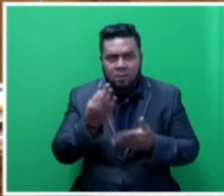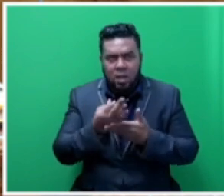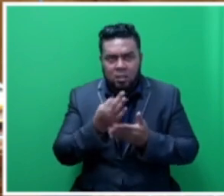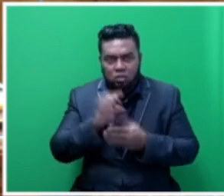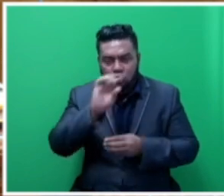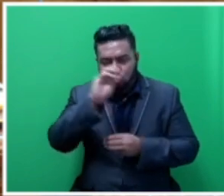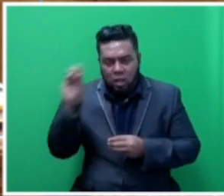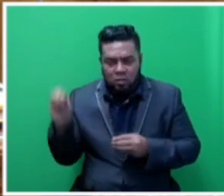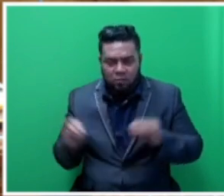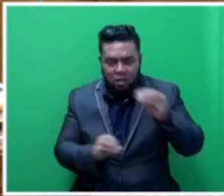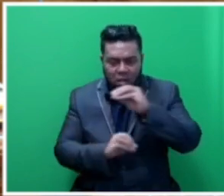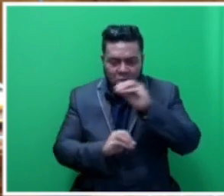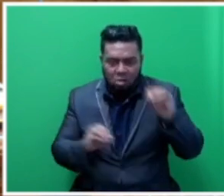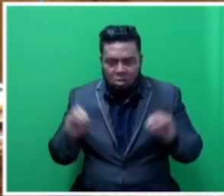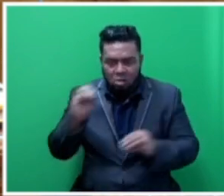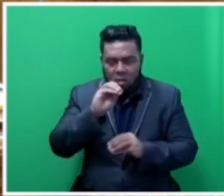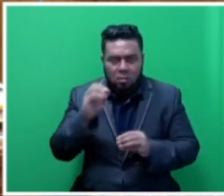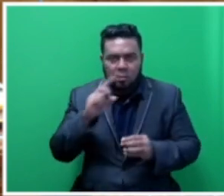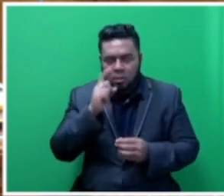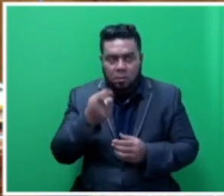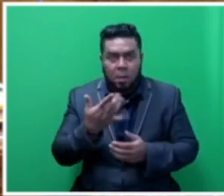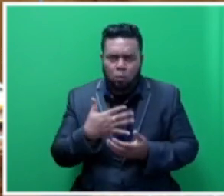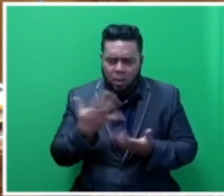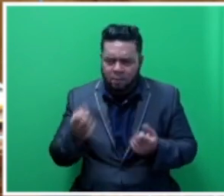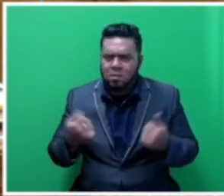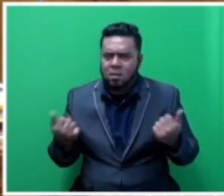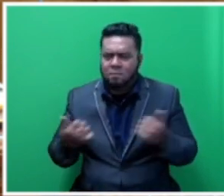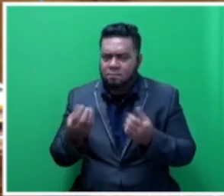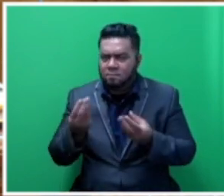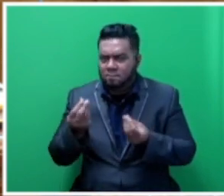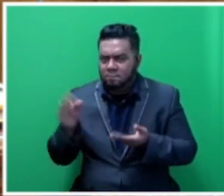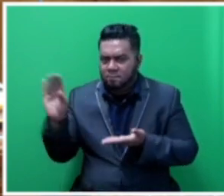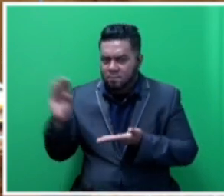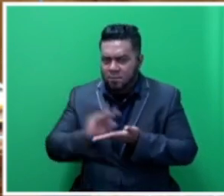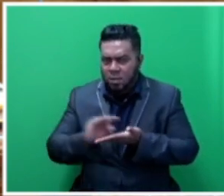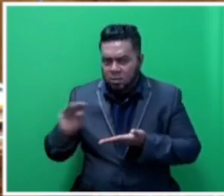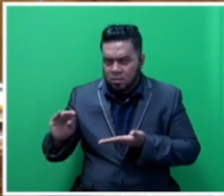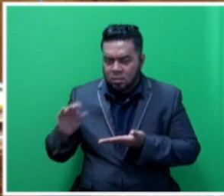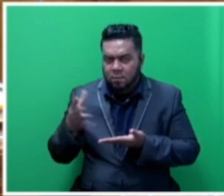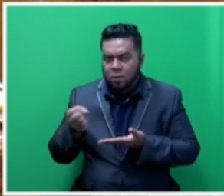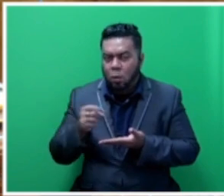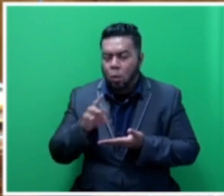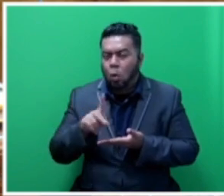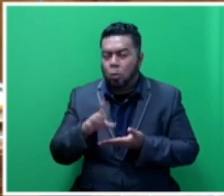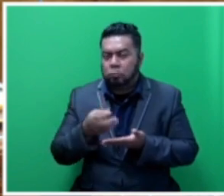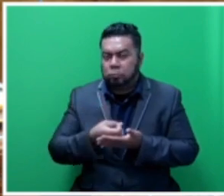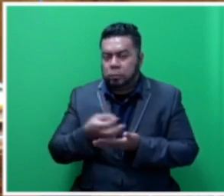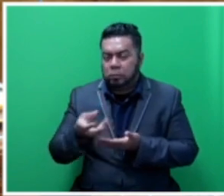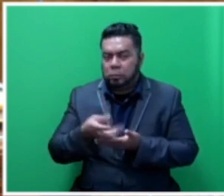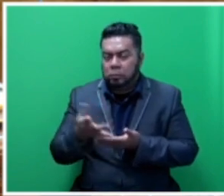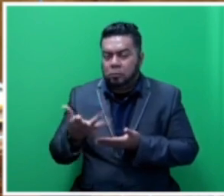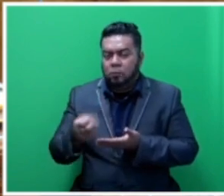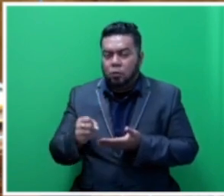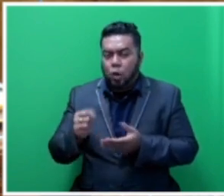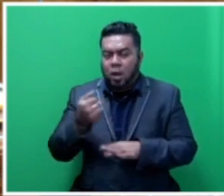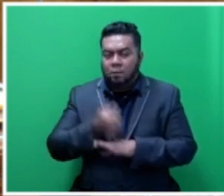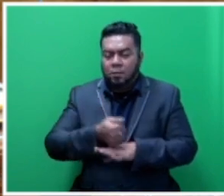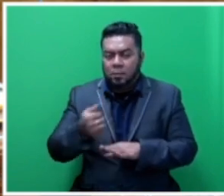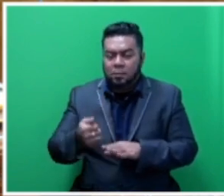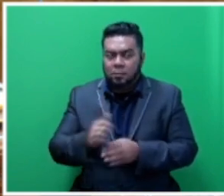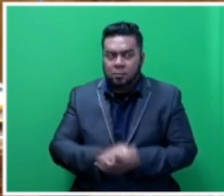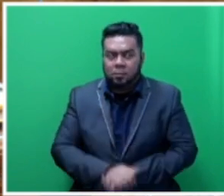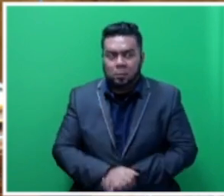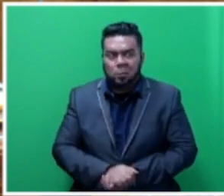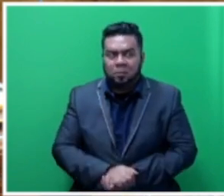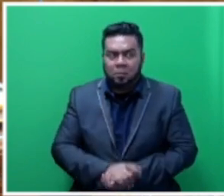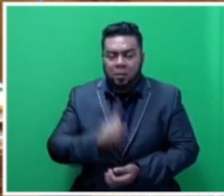but there are already adequate funds in Head 50 to be utilized for urgent expenditure requests from government agencies